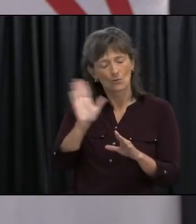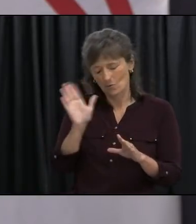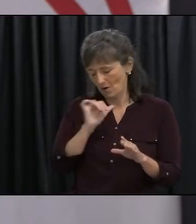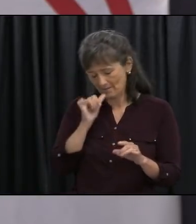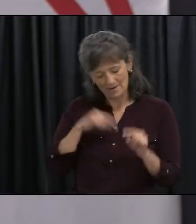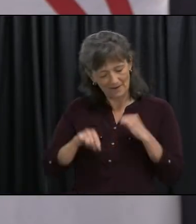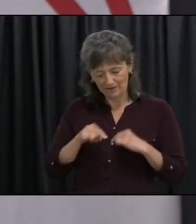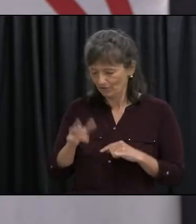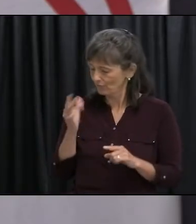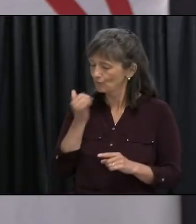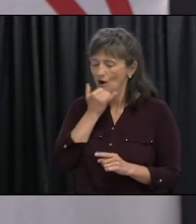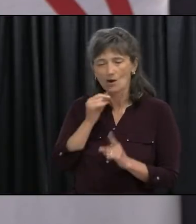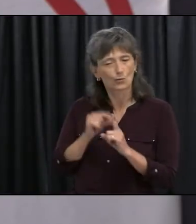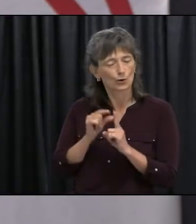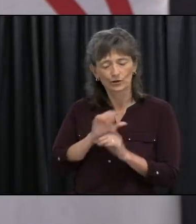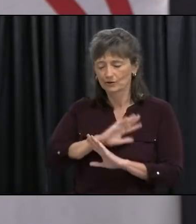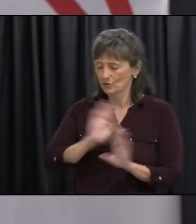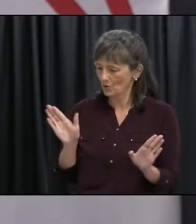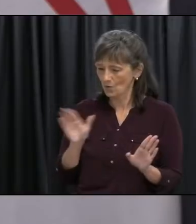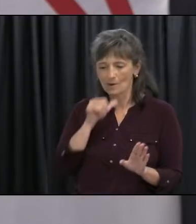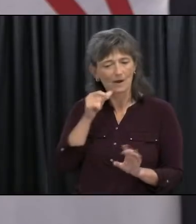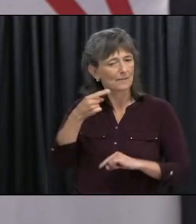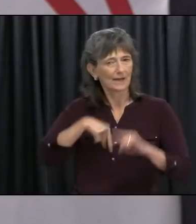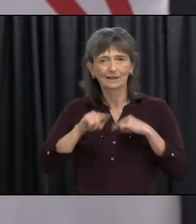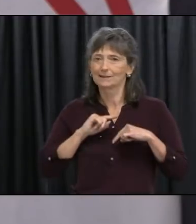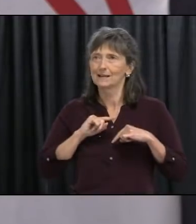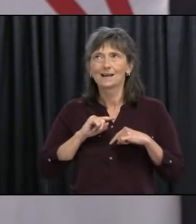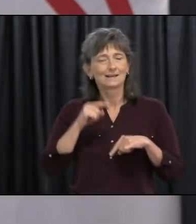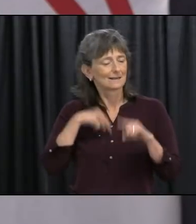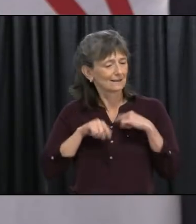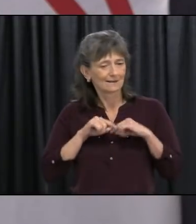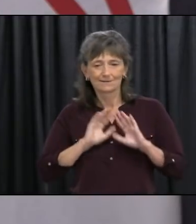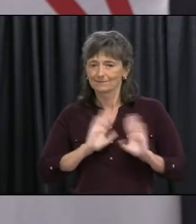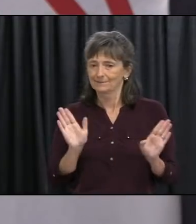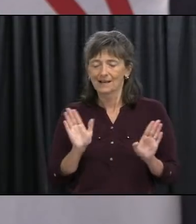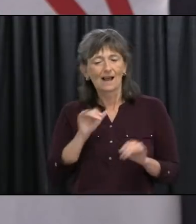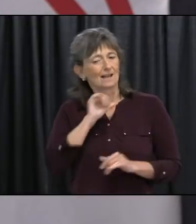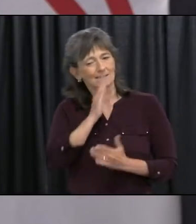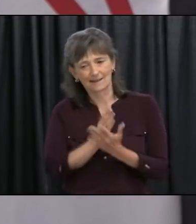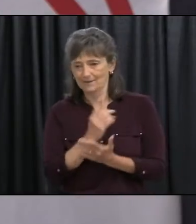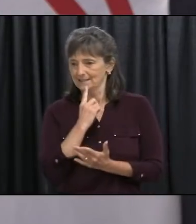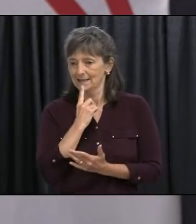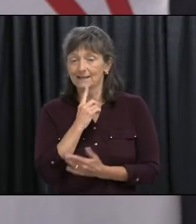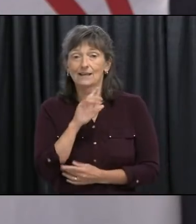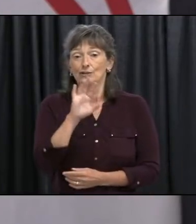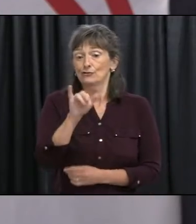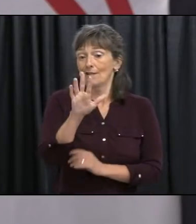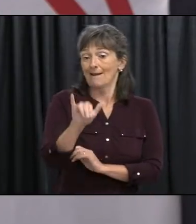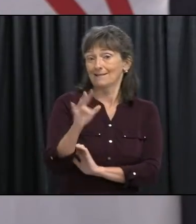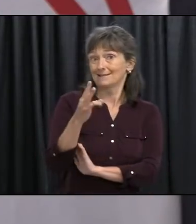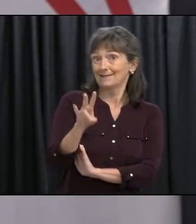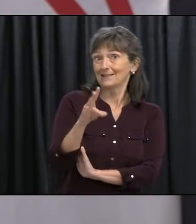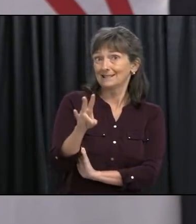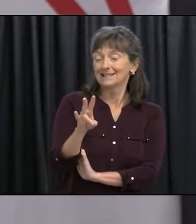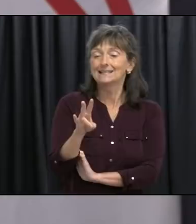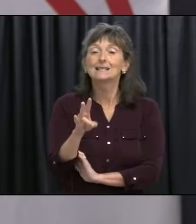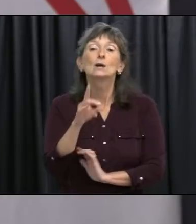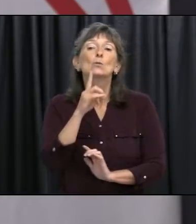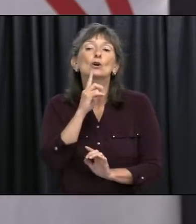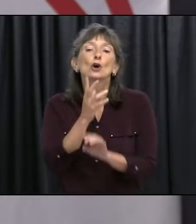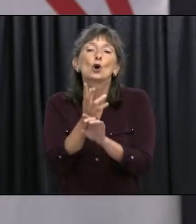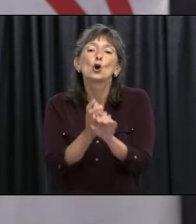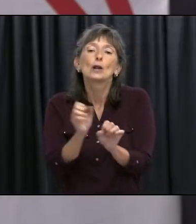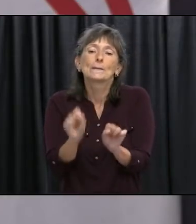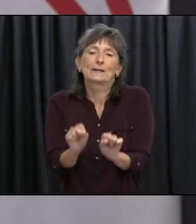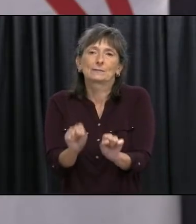No, that's the wrong word, Kellyanne. Not backtracking at all. There was never backtracking off anything. It was July 17th would be the earliest possible date.